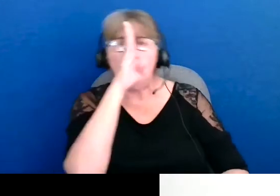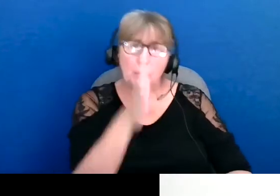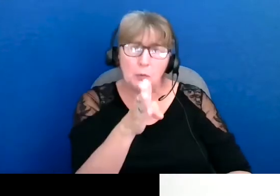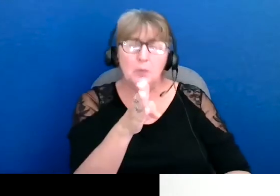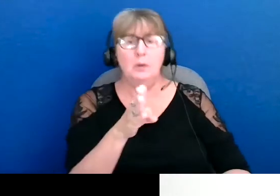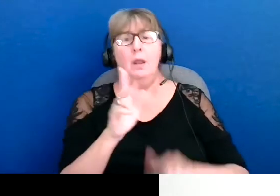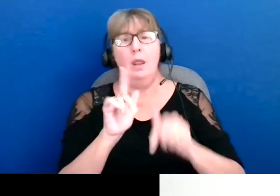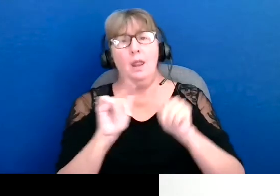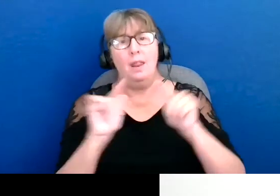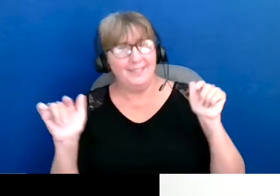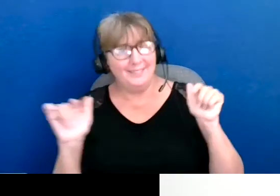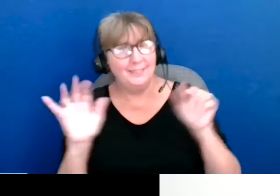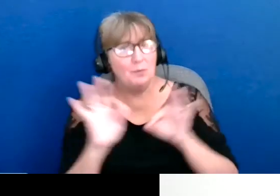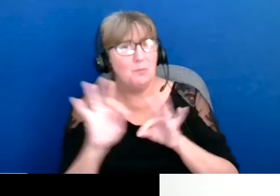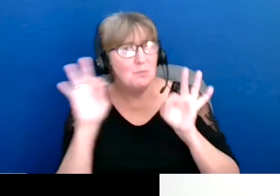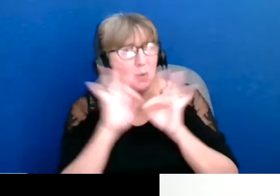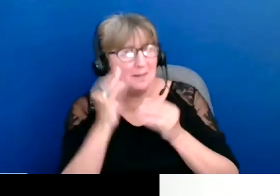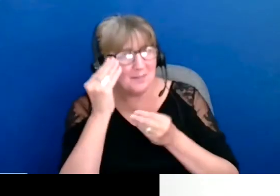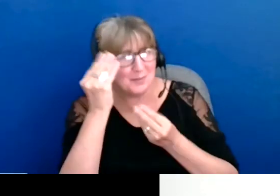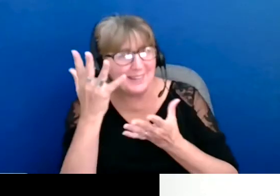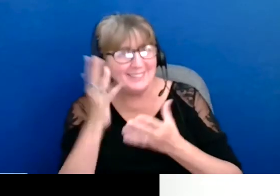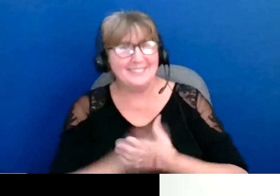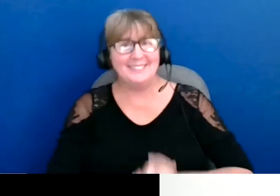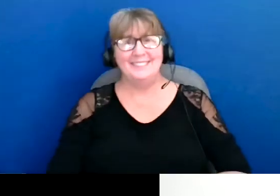that important information.